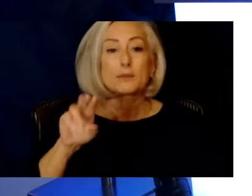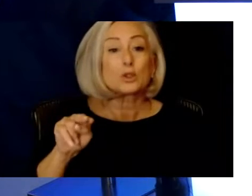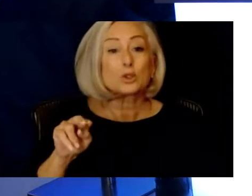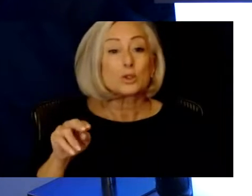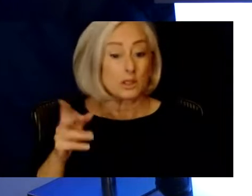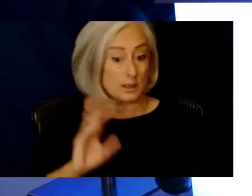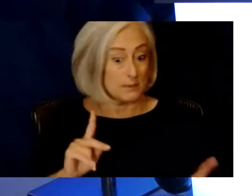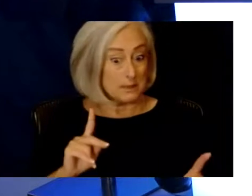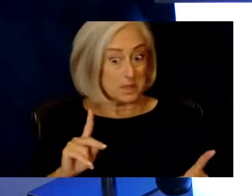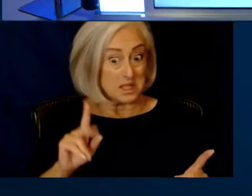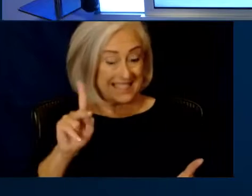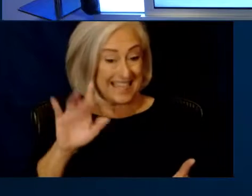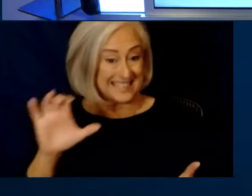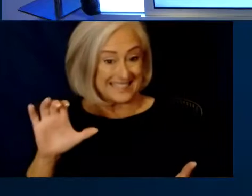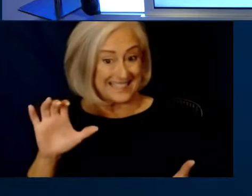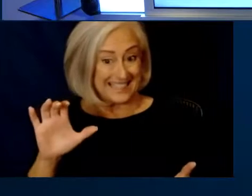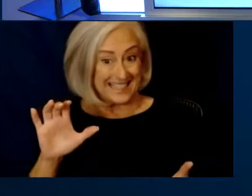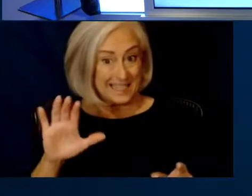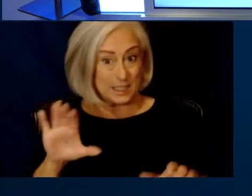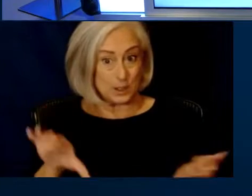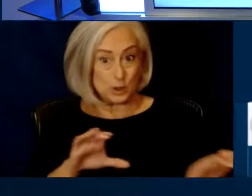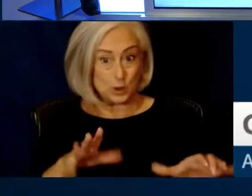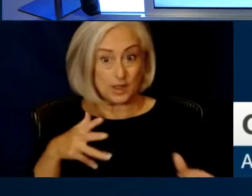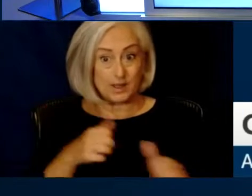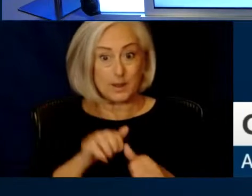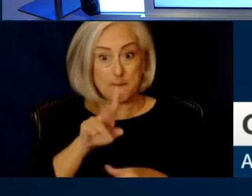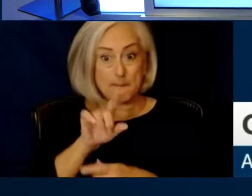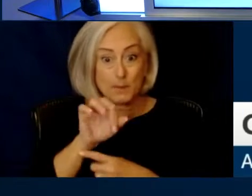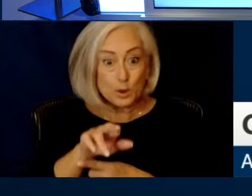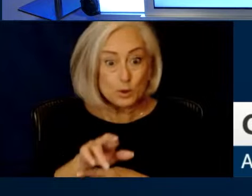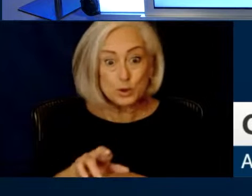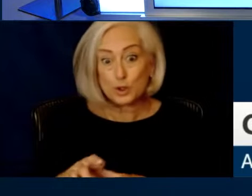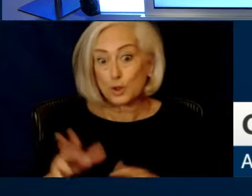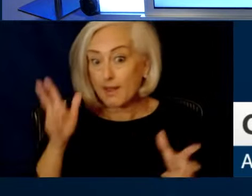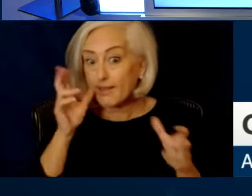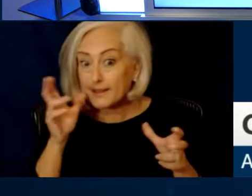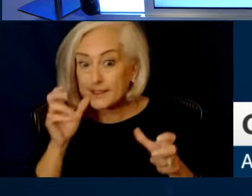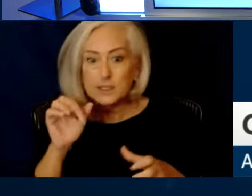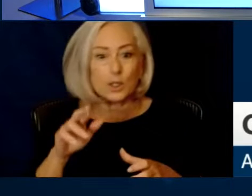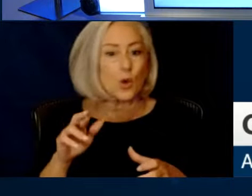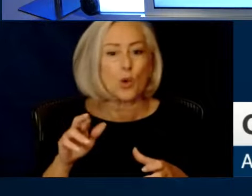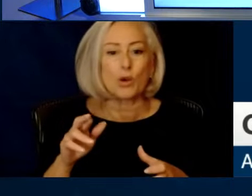Are they listening? People all fired up about COVID, or is it like yesterday's news?